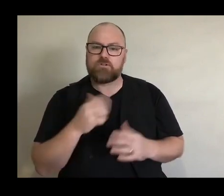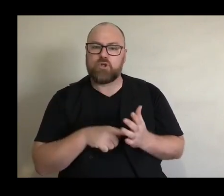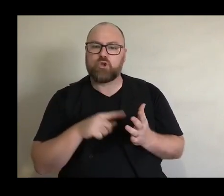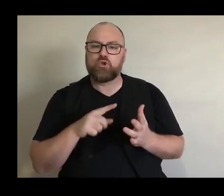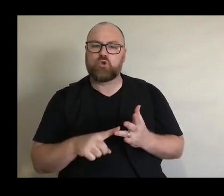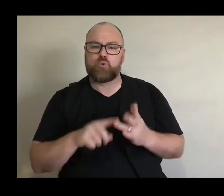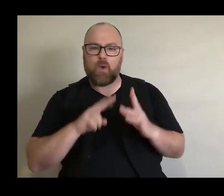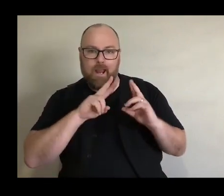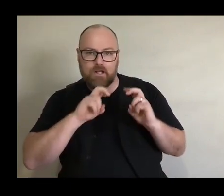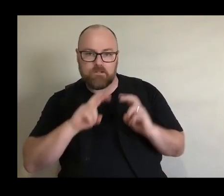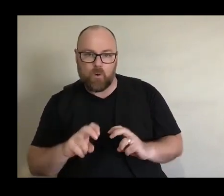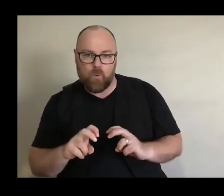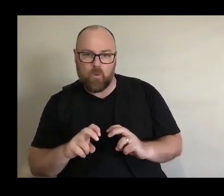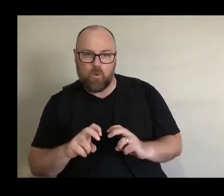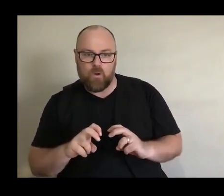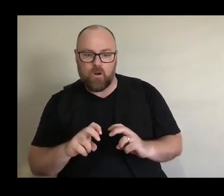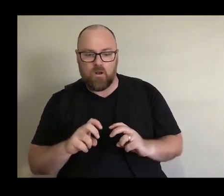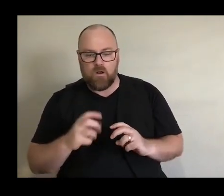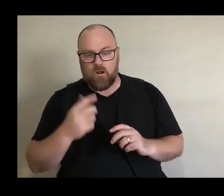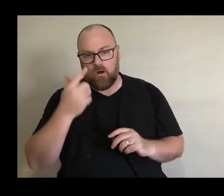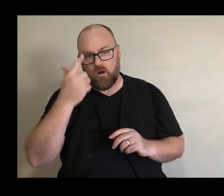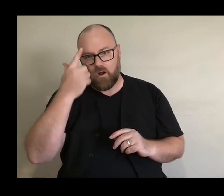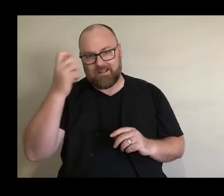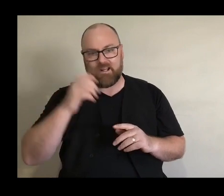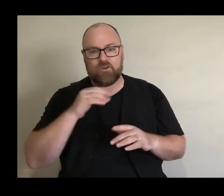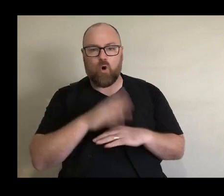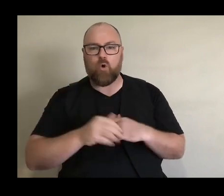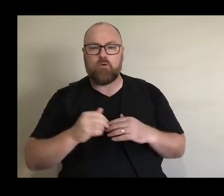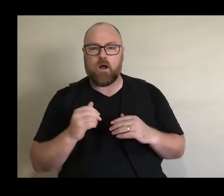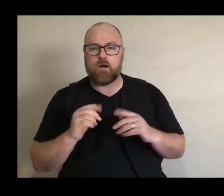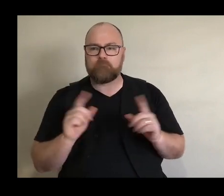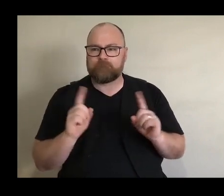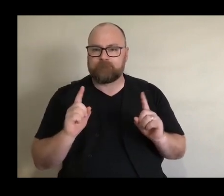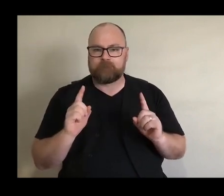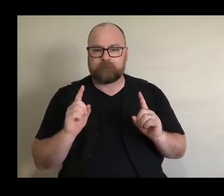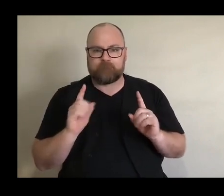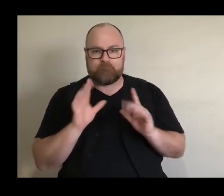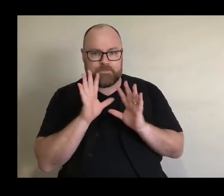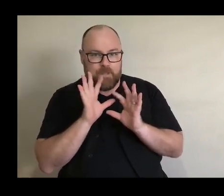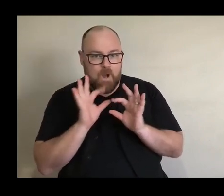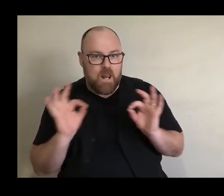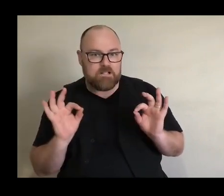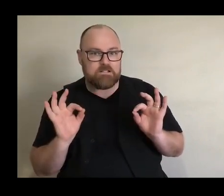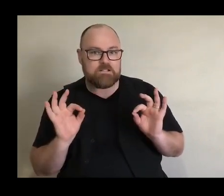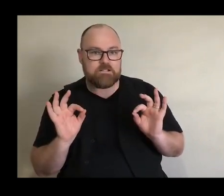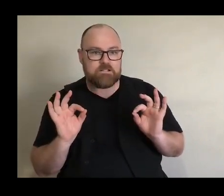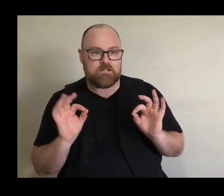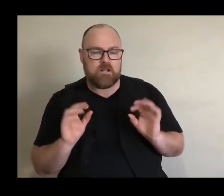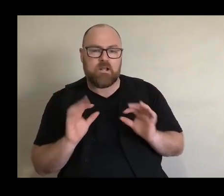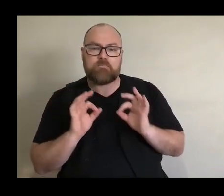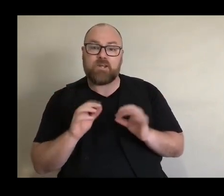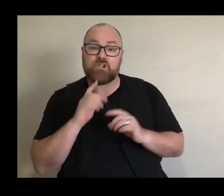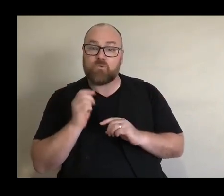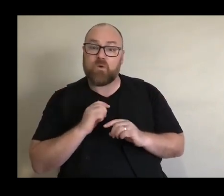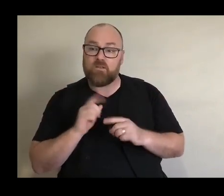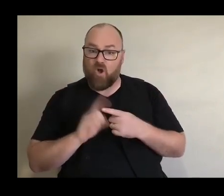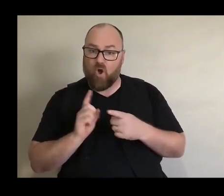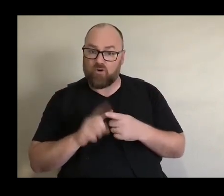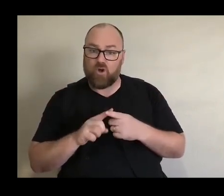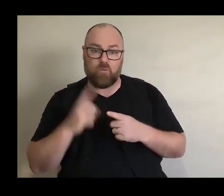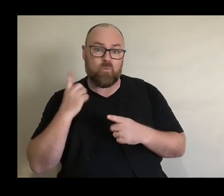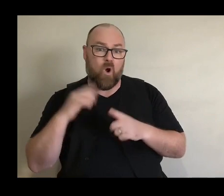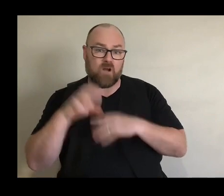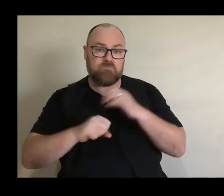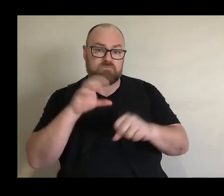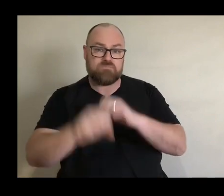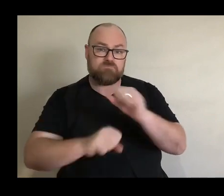these ideas of absence, the sense of silence in the wake of ongoing colonisation experienced by many Indigenous people across